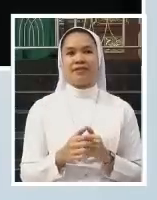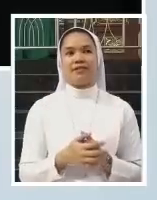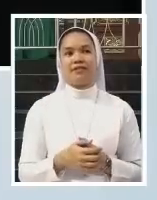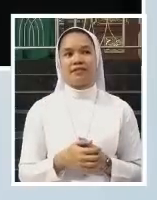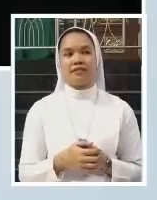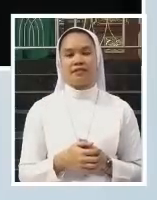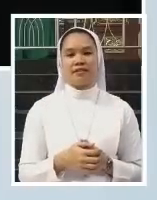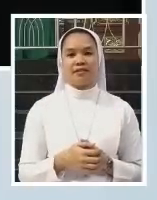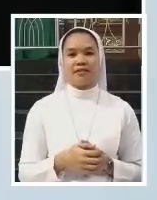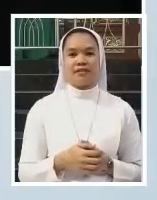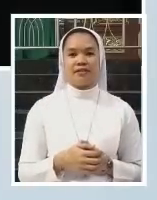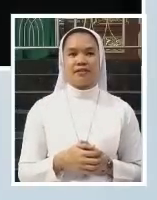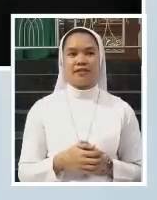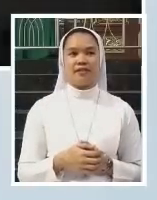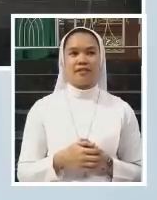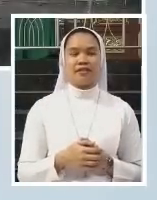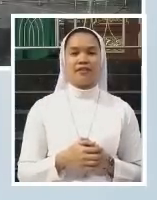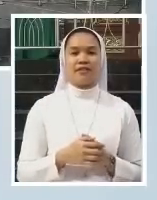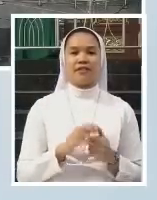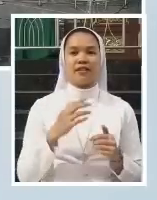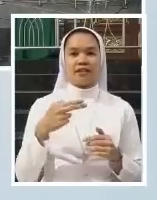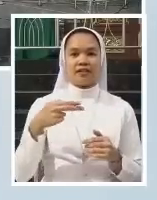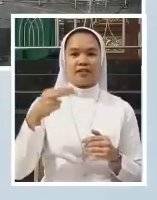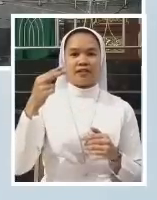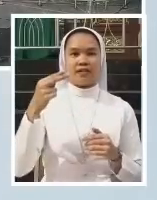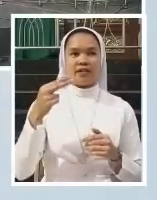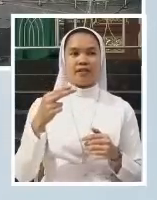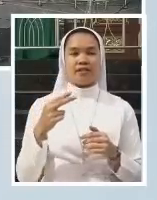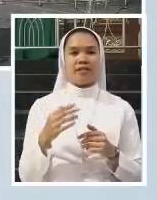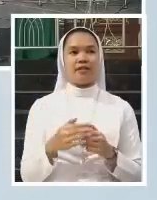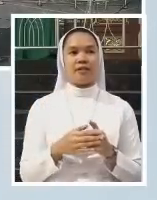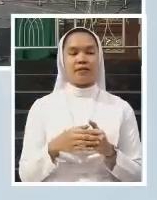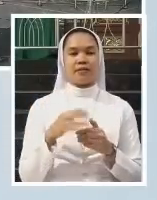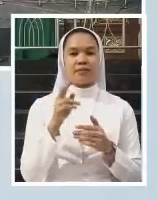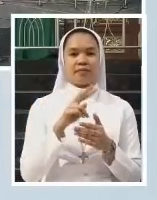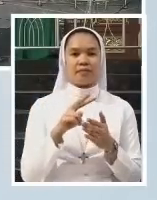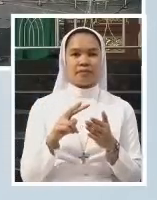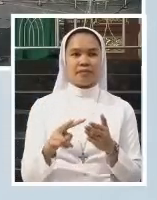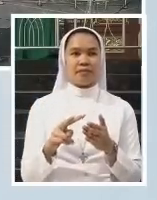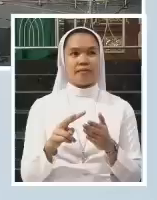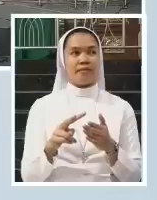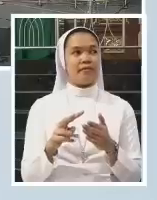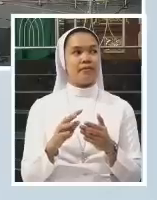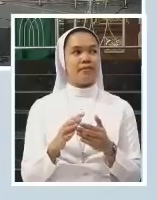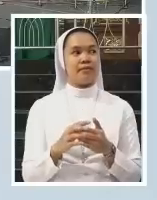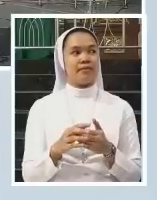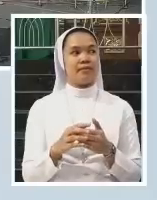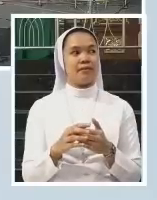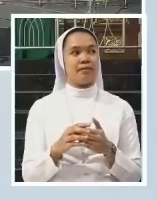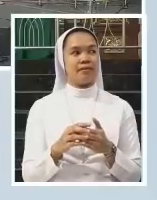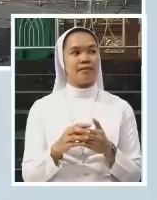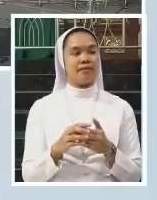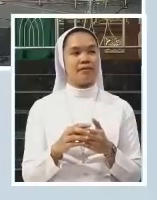As in, ang pinakahalat kang gabos, ang mabasa ang satuyang arsobispo.